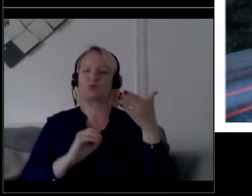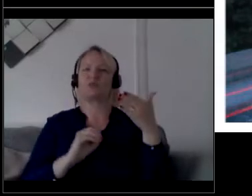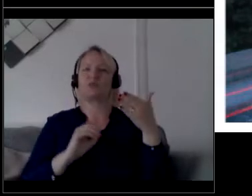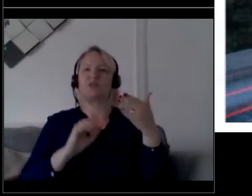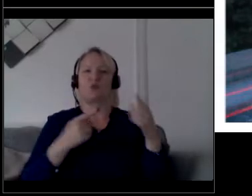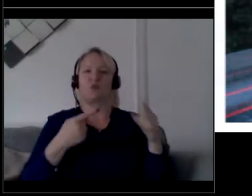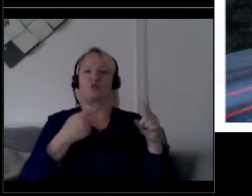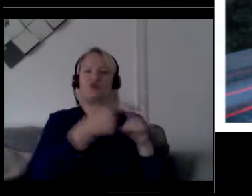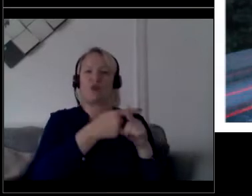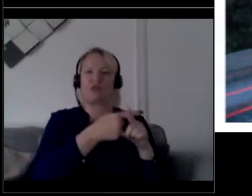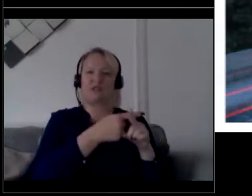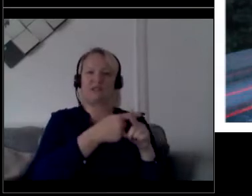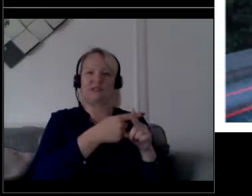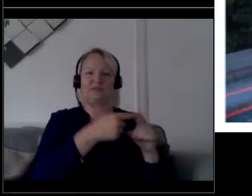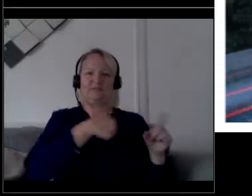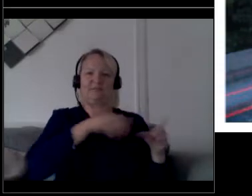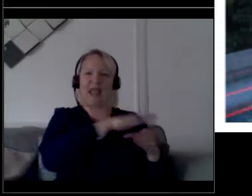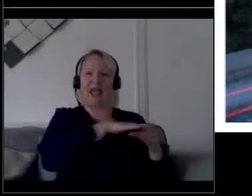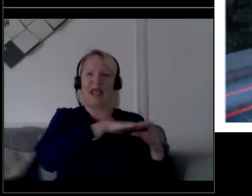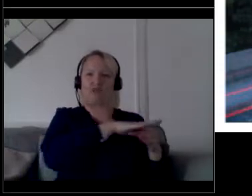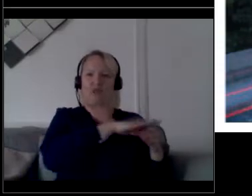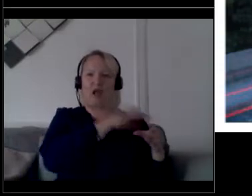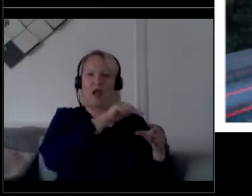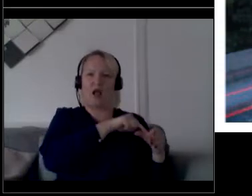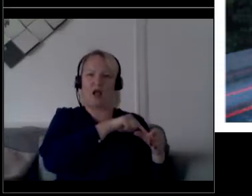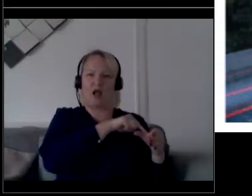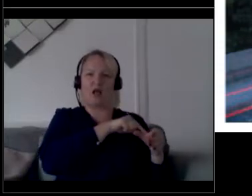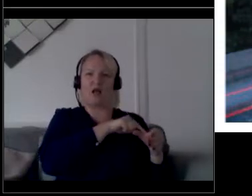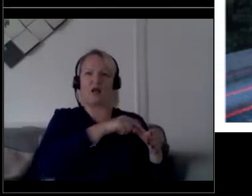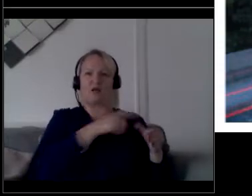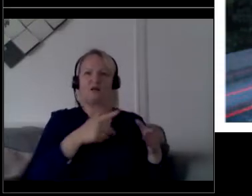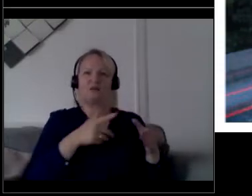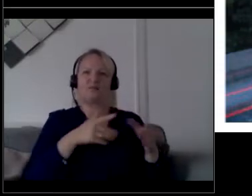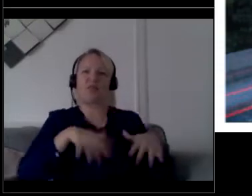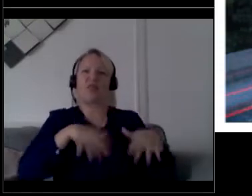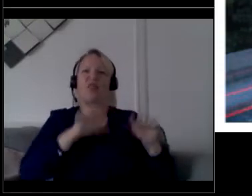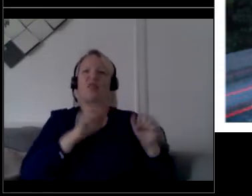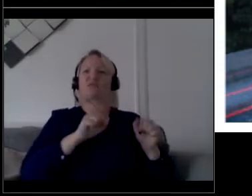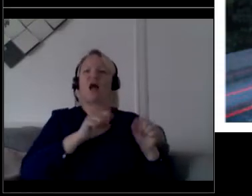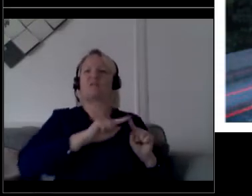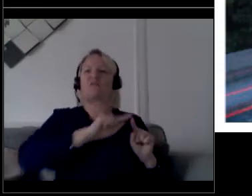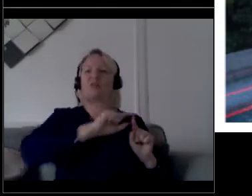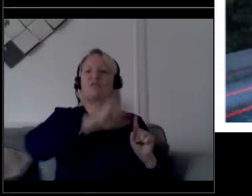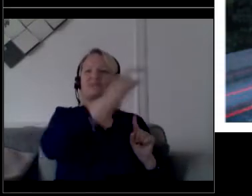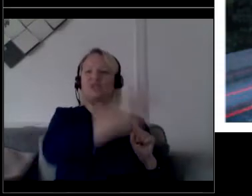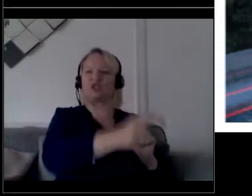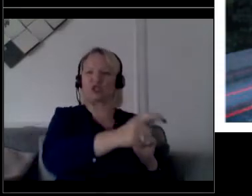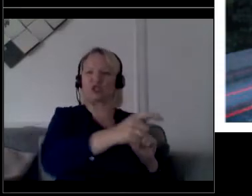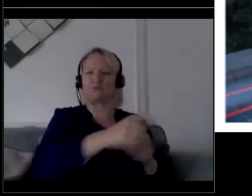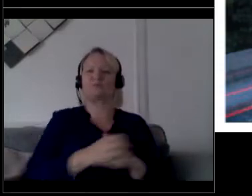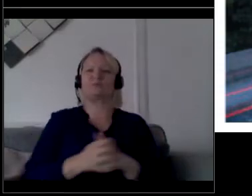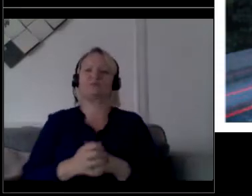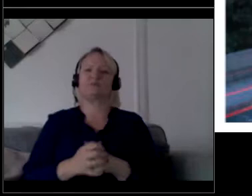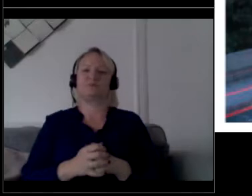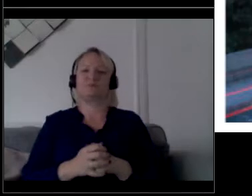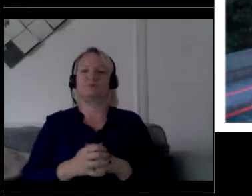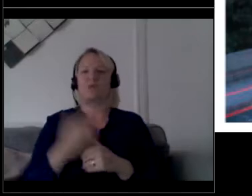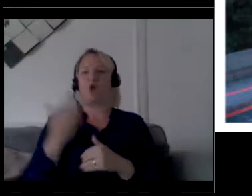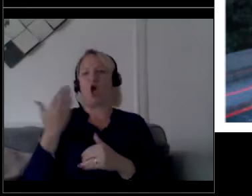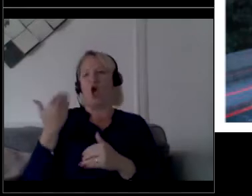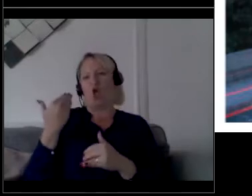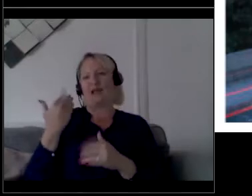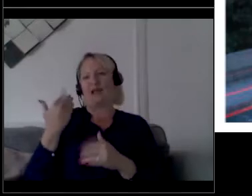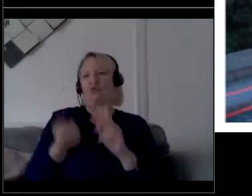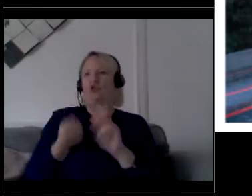entrance is located, that is the tunnel entrance to the start of the bridge. However, as I said earlier, the decision on